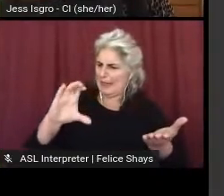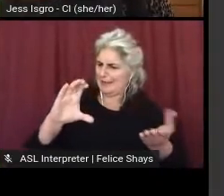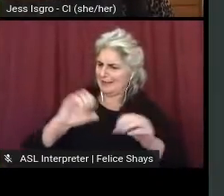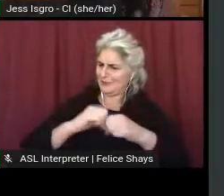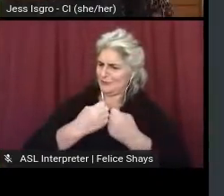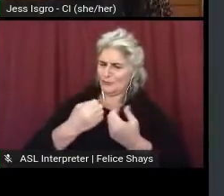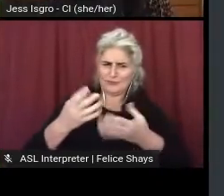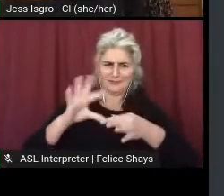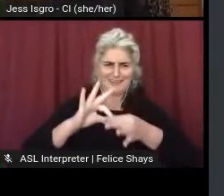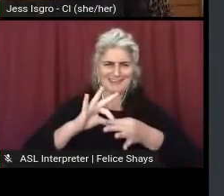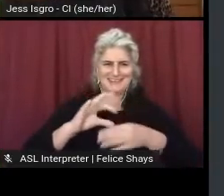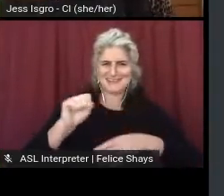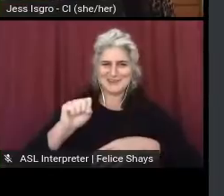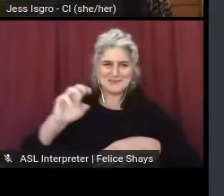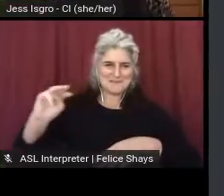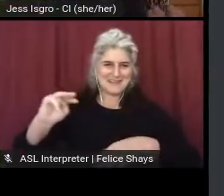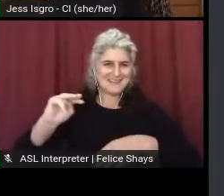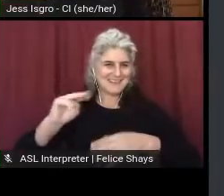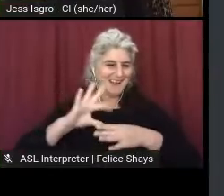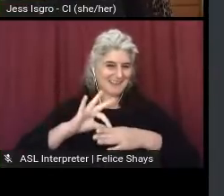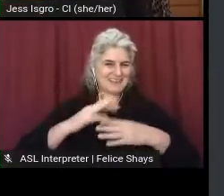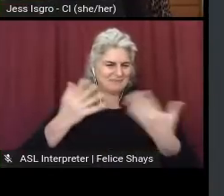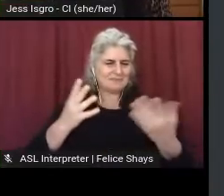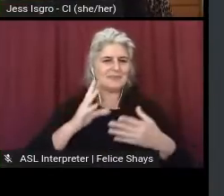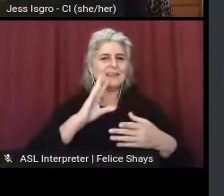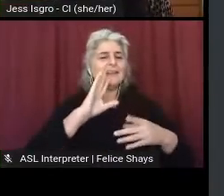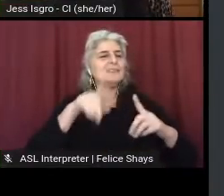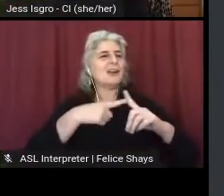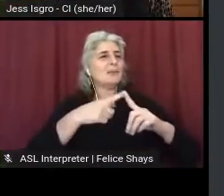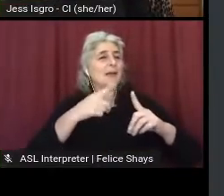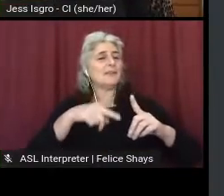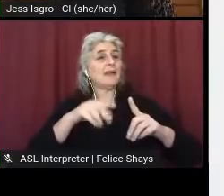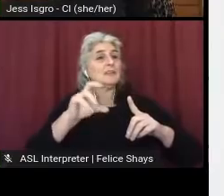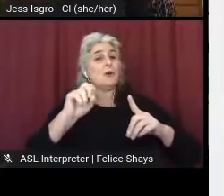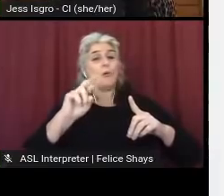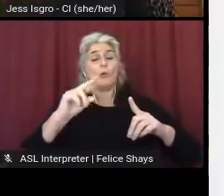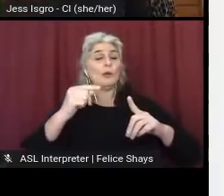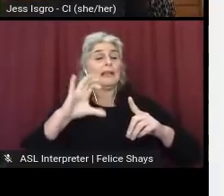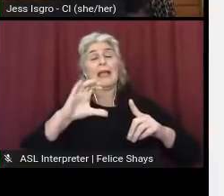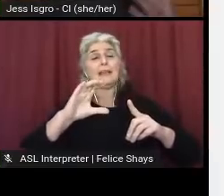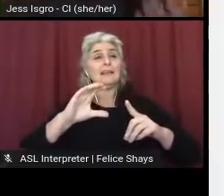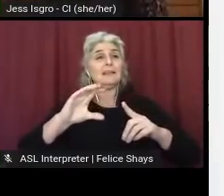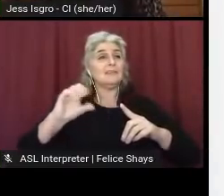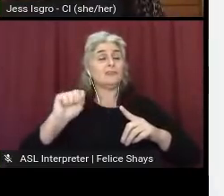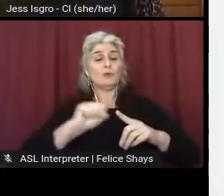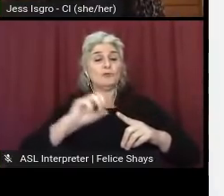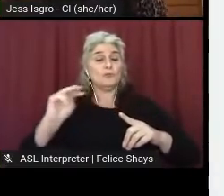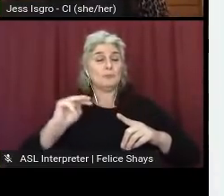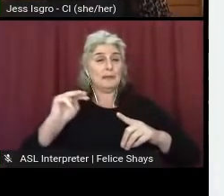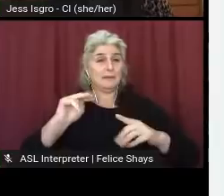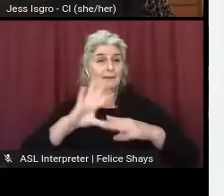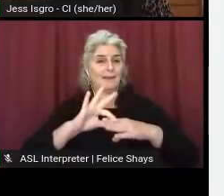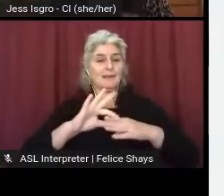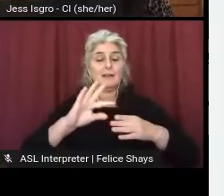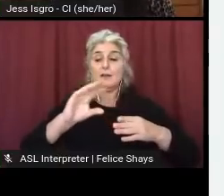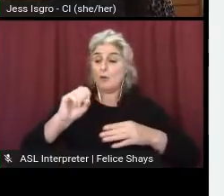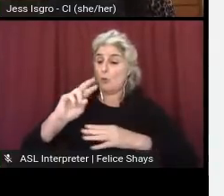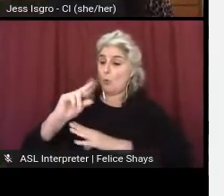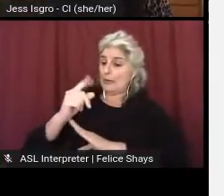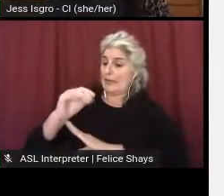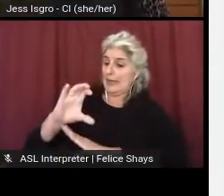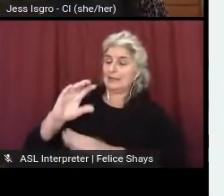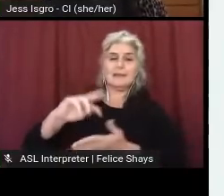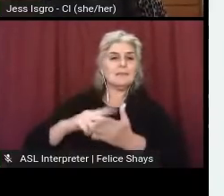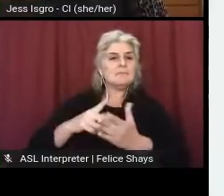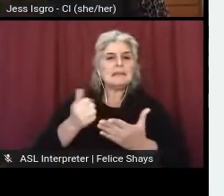Get to my next slide. There we go. Alrighty. So what is organic social content? When we say organic, we mean anything that is